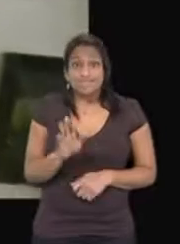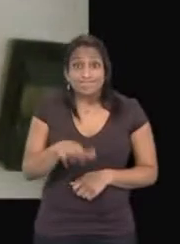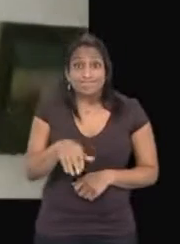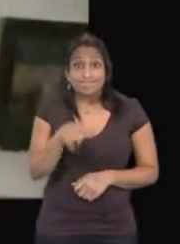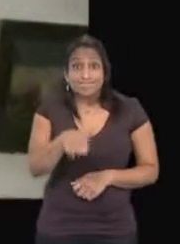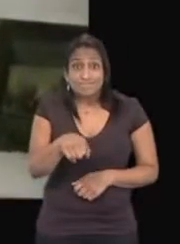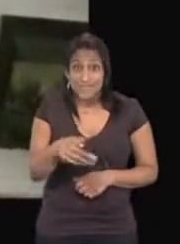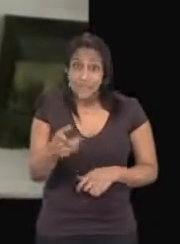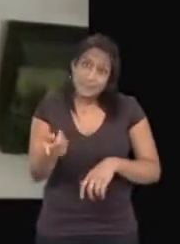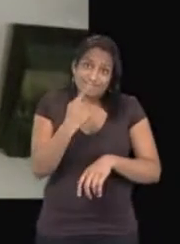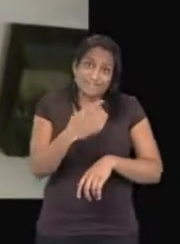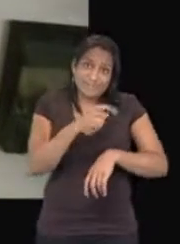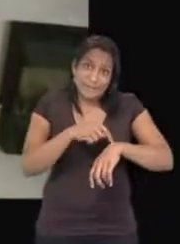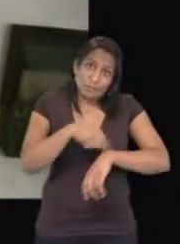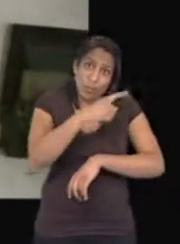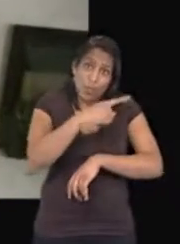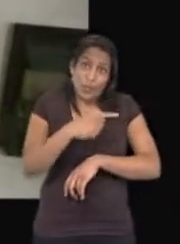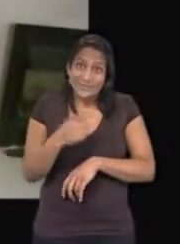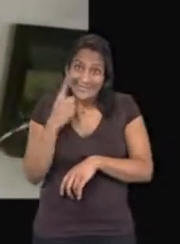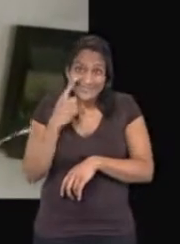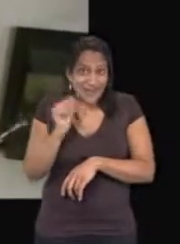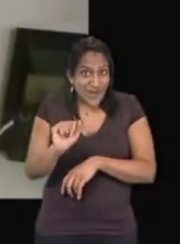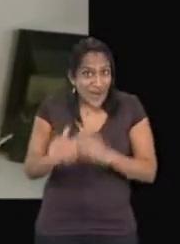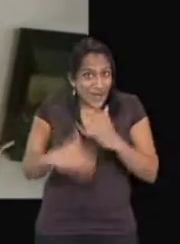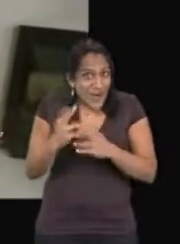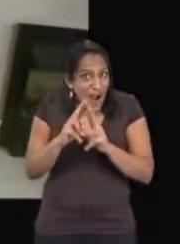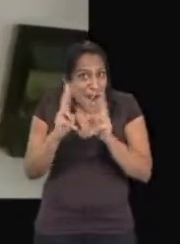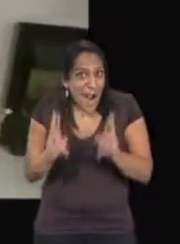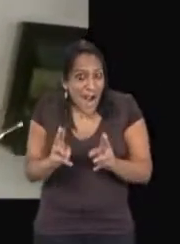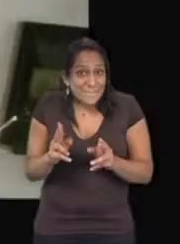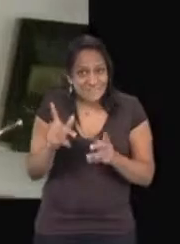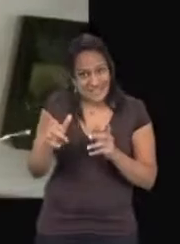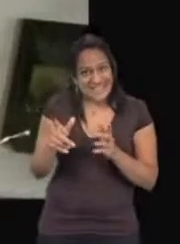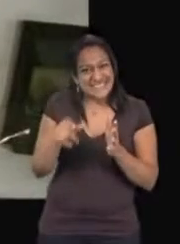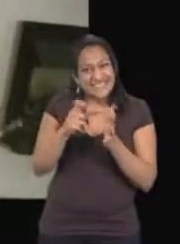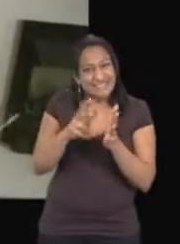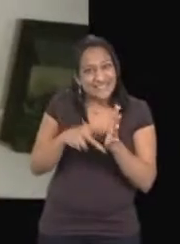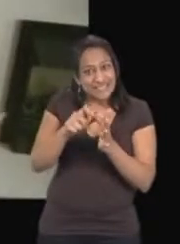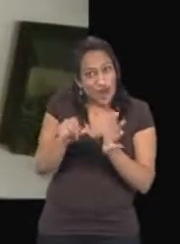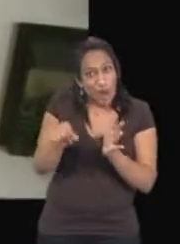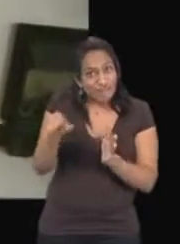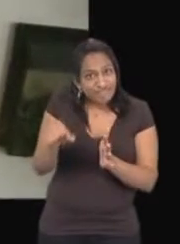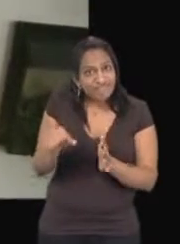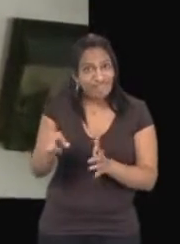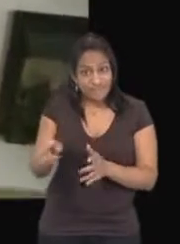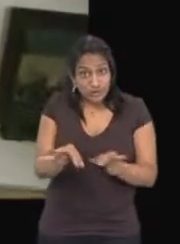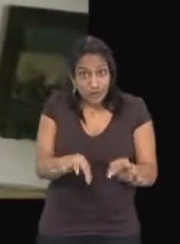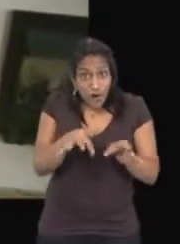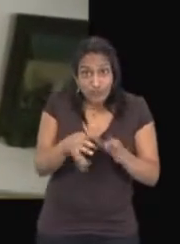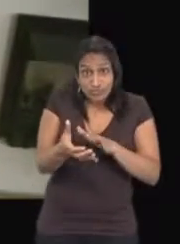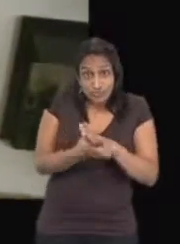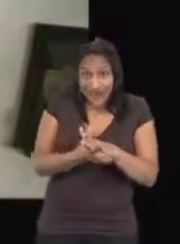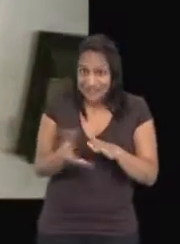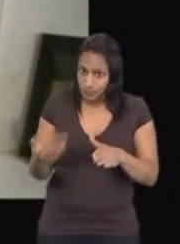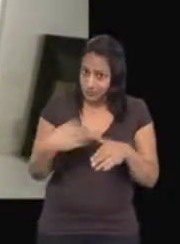time to go to Jennie's new home now. Okay, switch the DVD off. Put your socks on